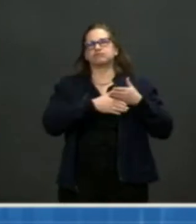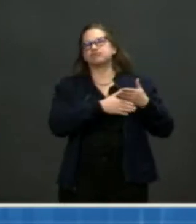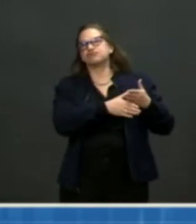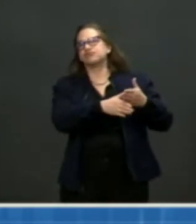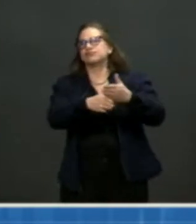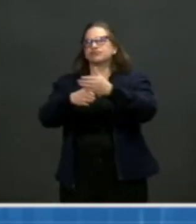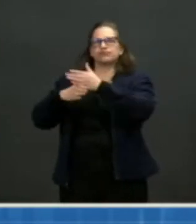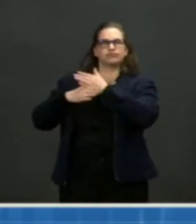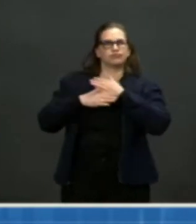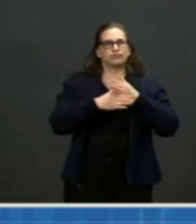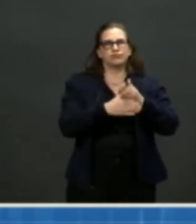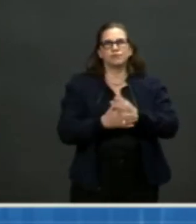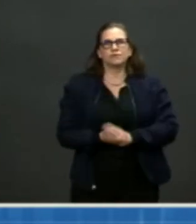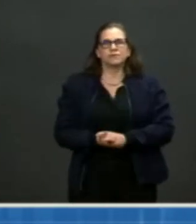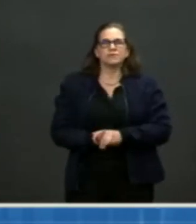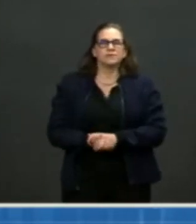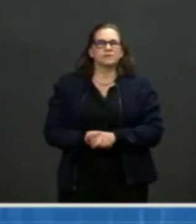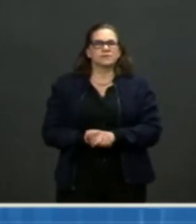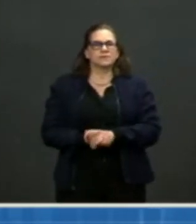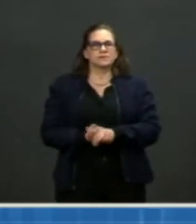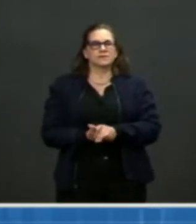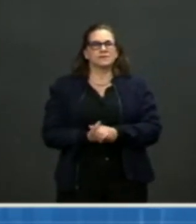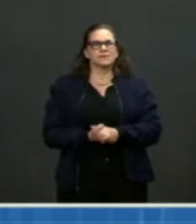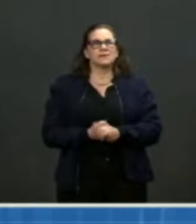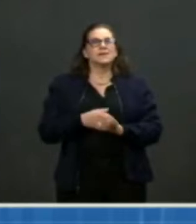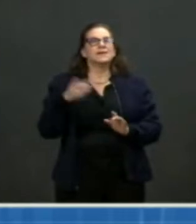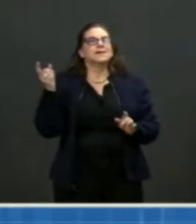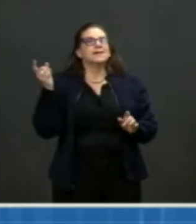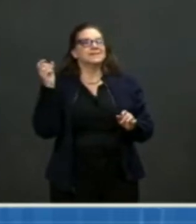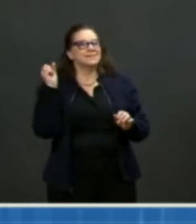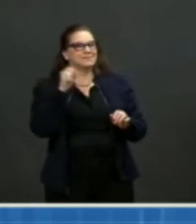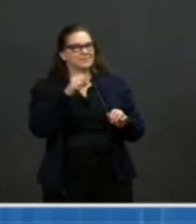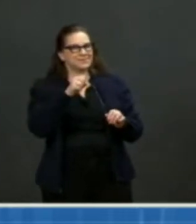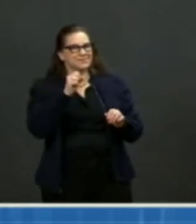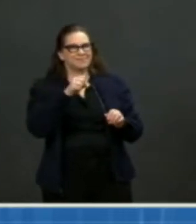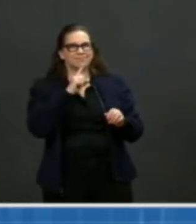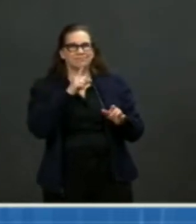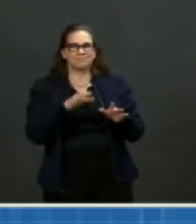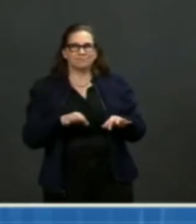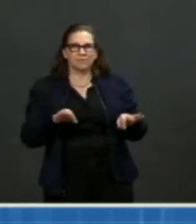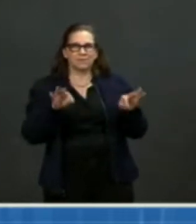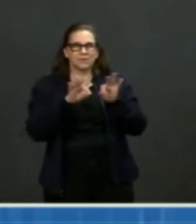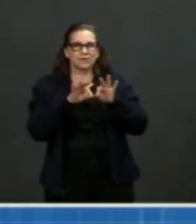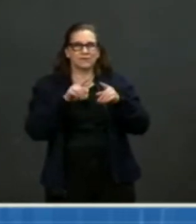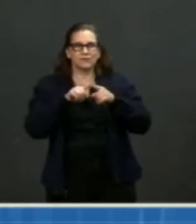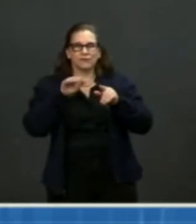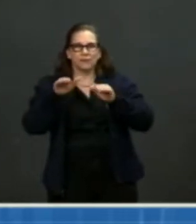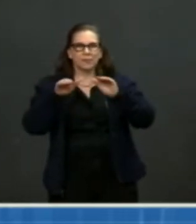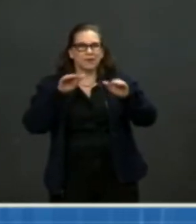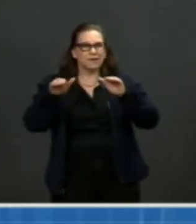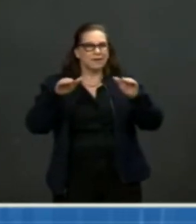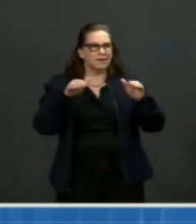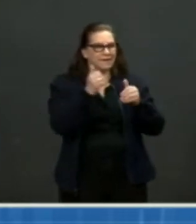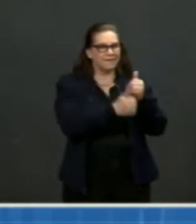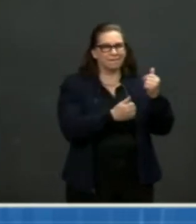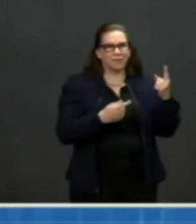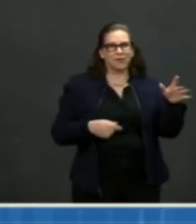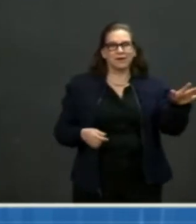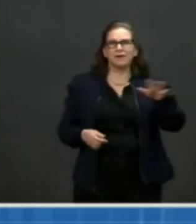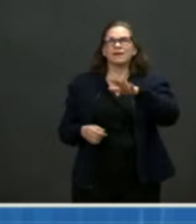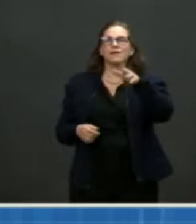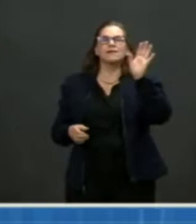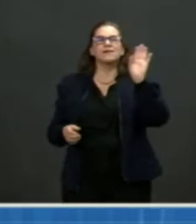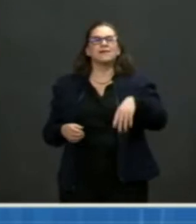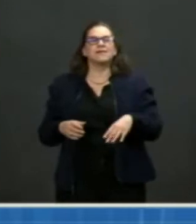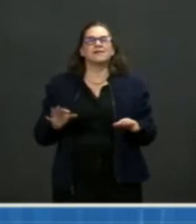is, it's important to just remind everyone, we cannot and will not get ahead of the FDA. The FDA has incredibly